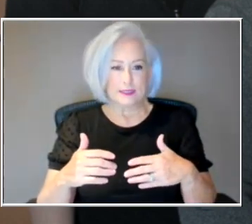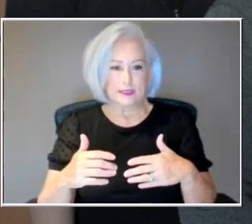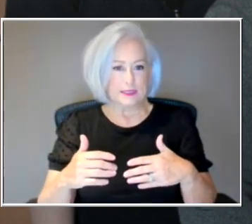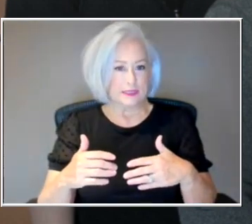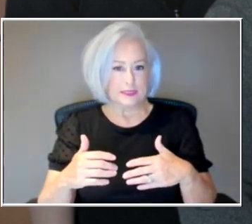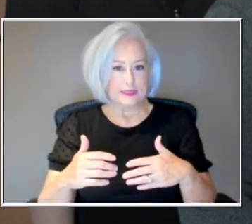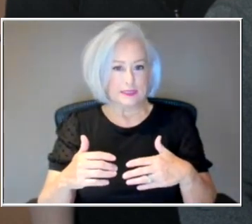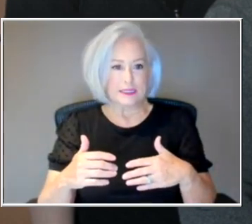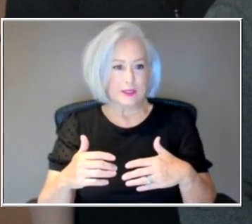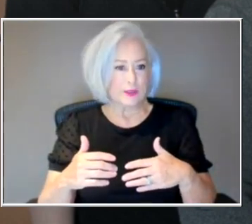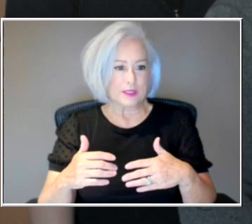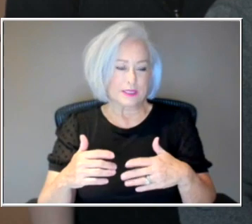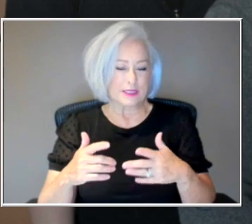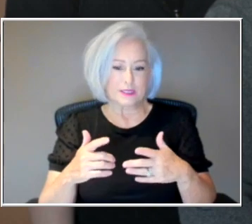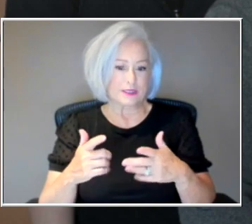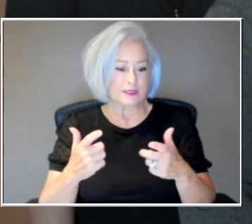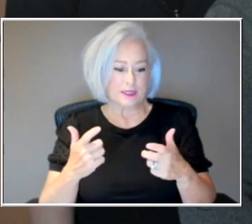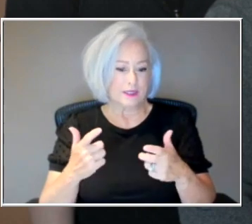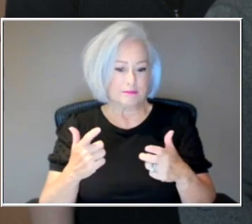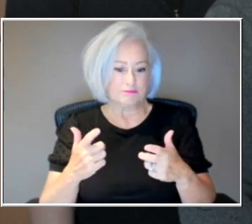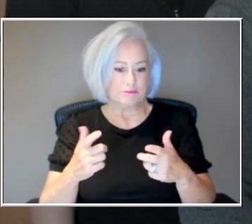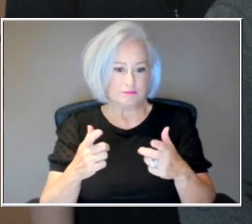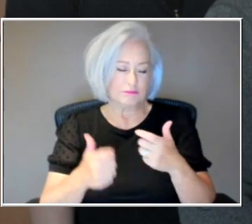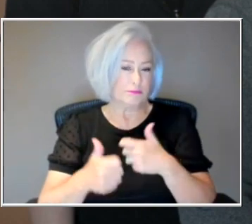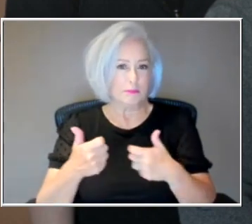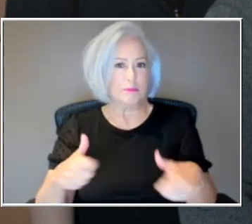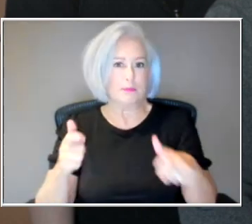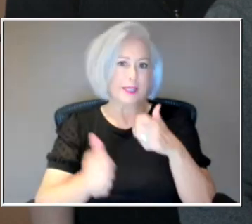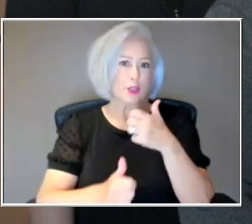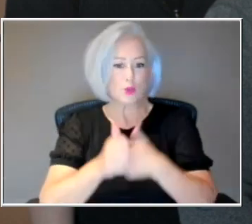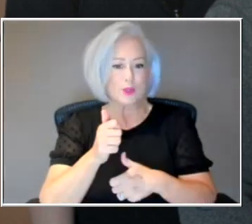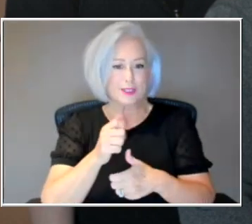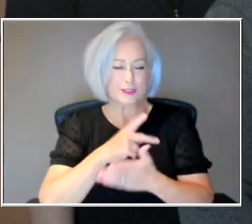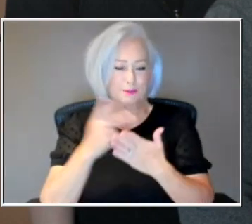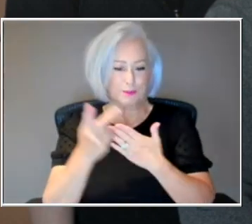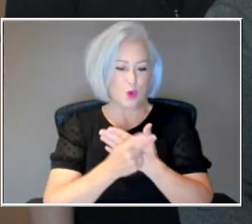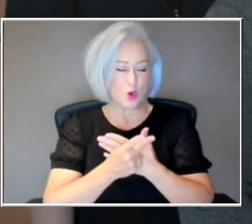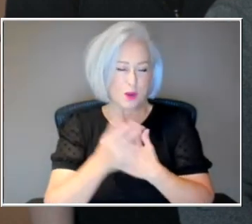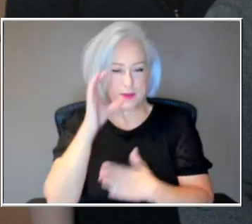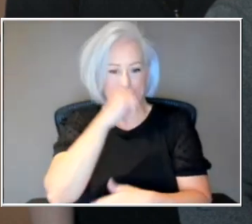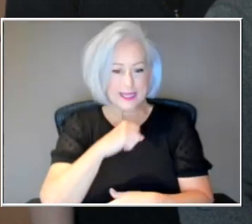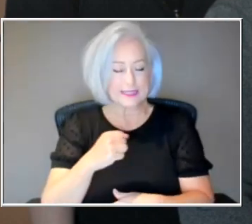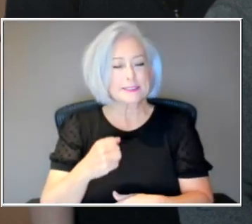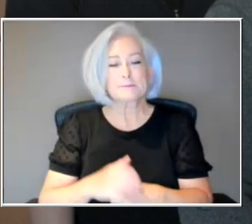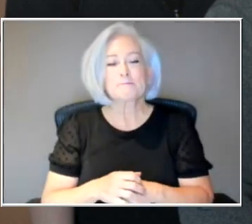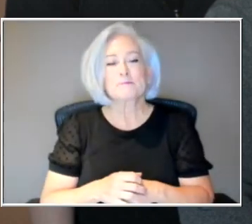program, I guess you could say. And day two started